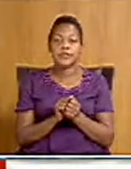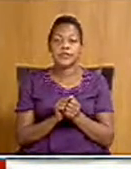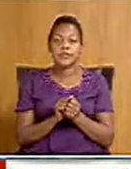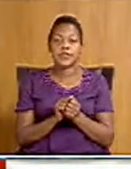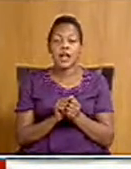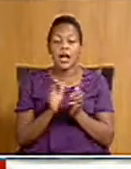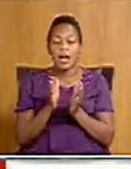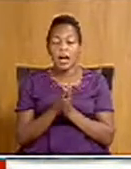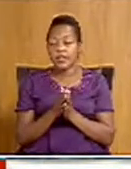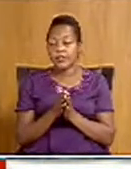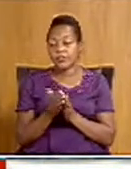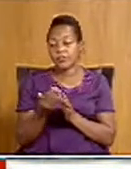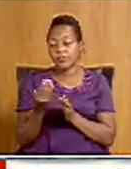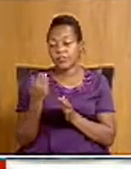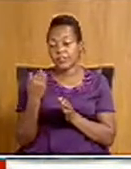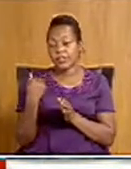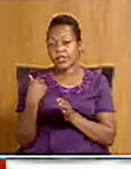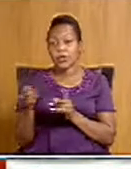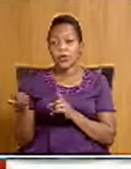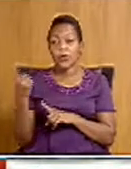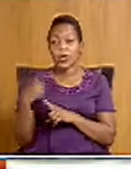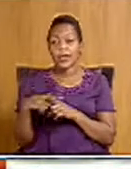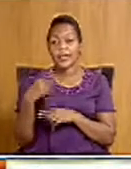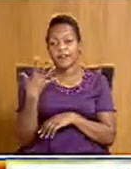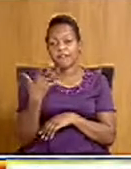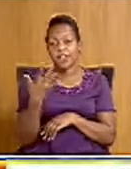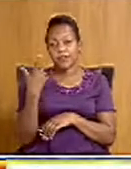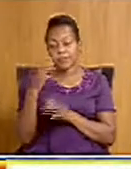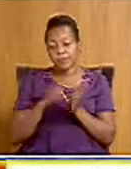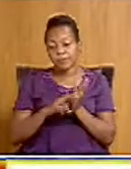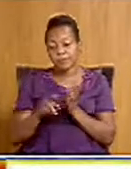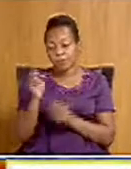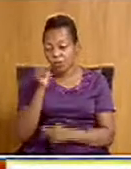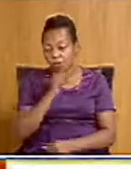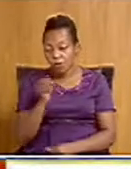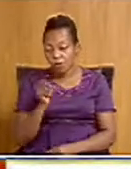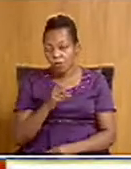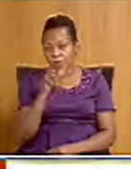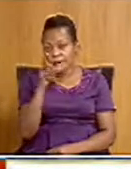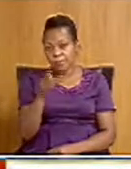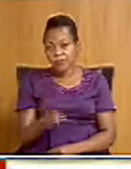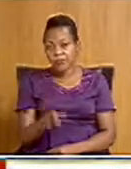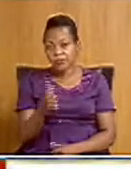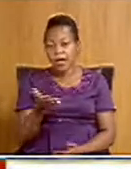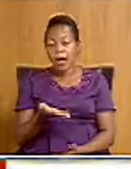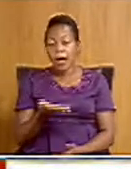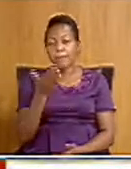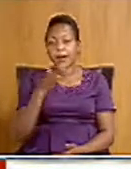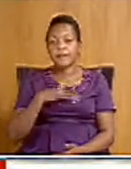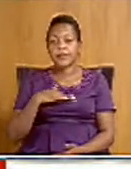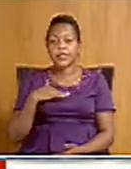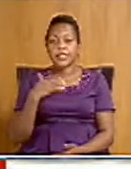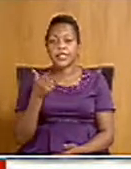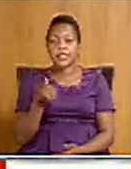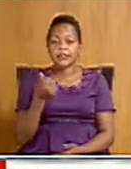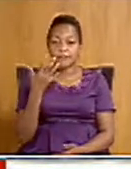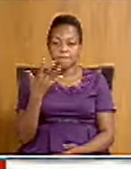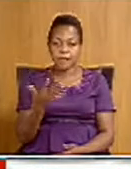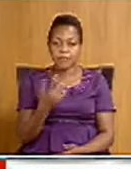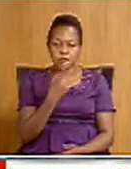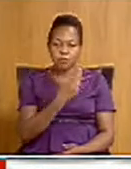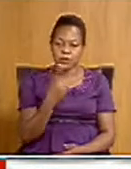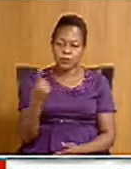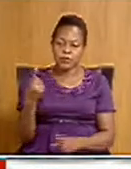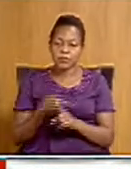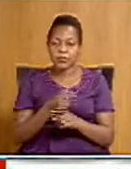and recently, five for the older persons, those above 65 years, one per region.